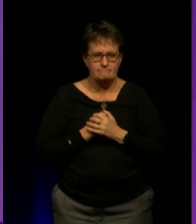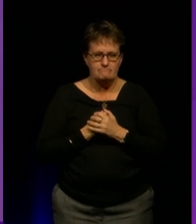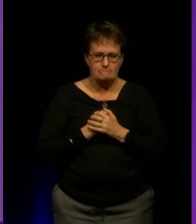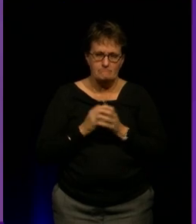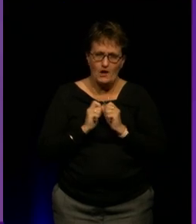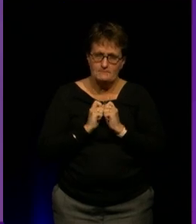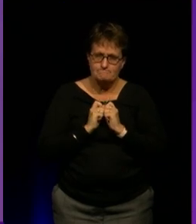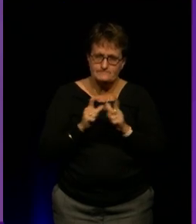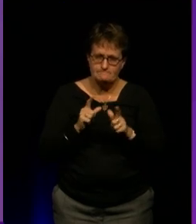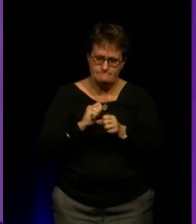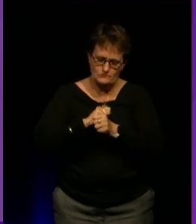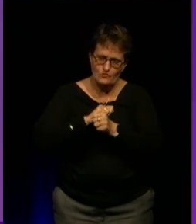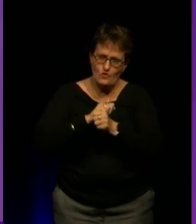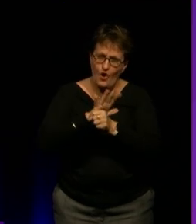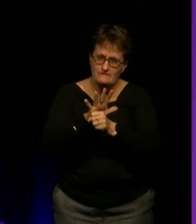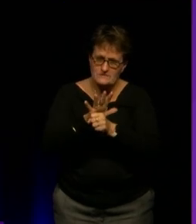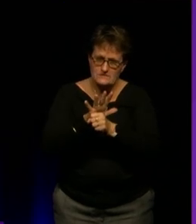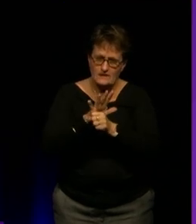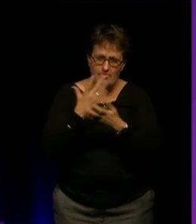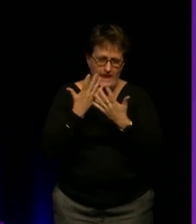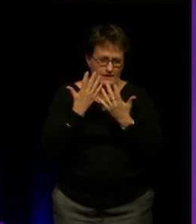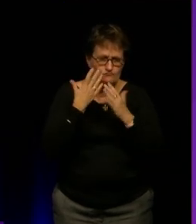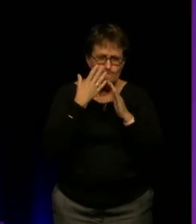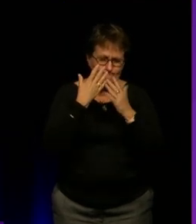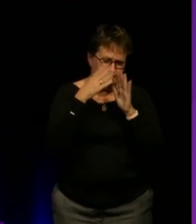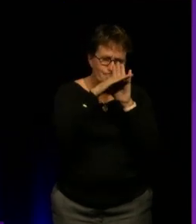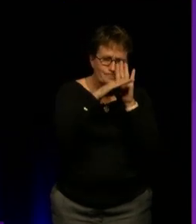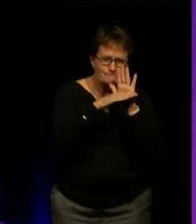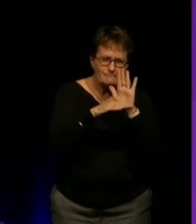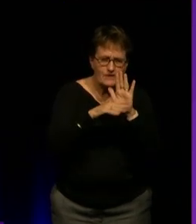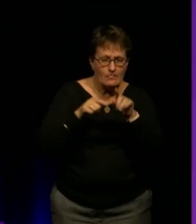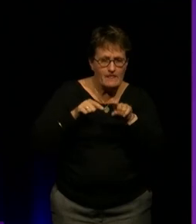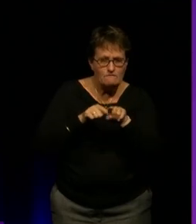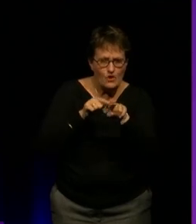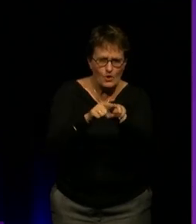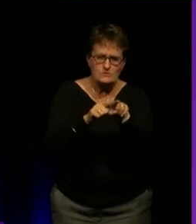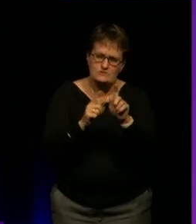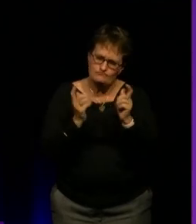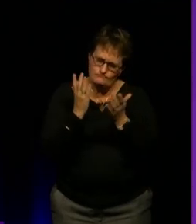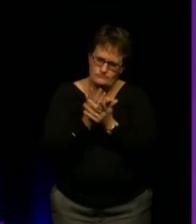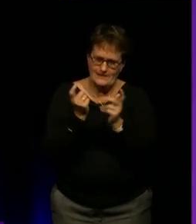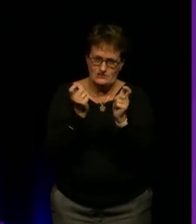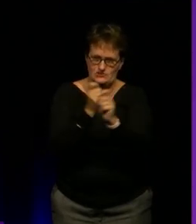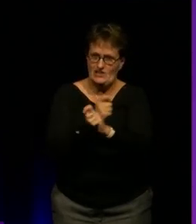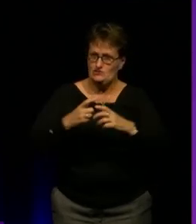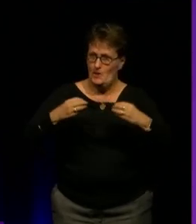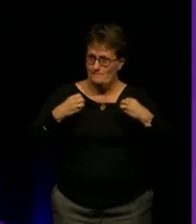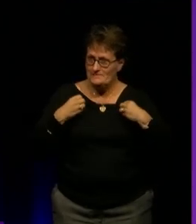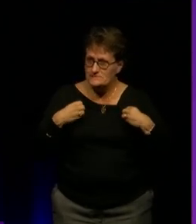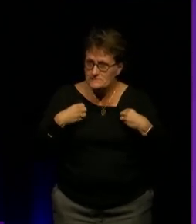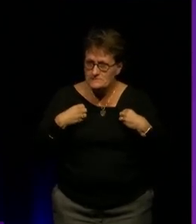the unprecedented global restrictions that followed have dramatically changed the business landscape, perhaps